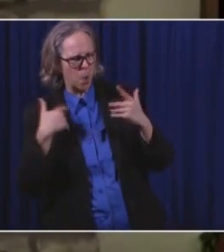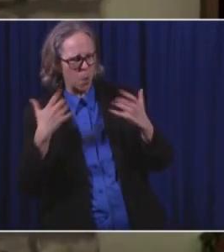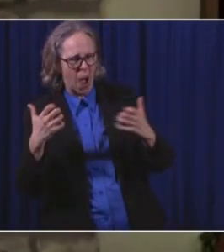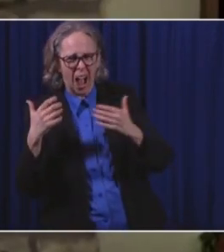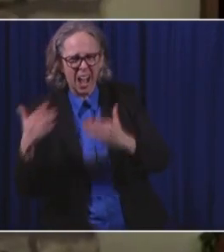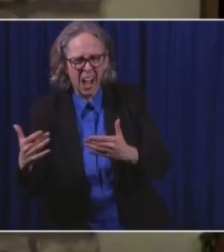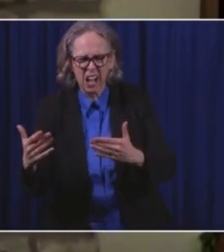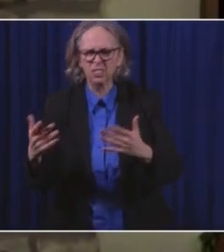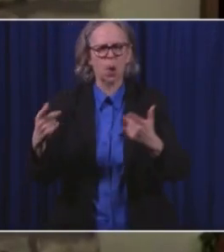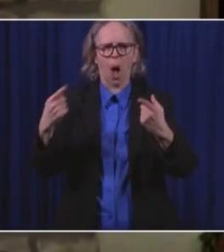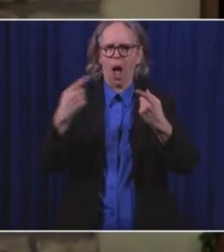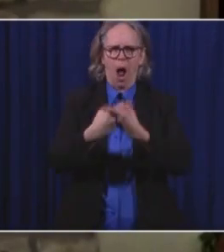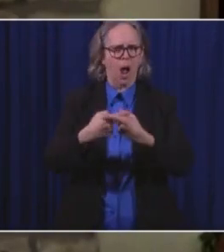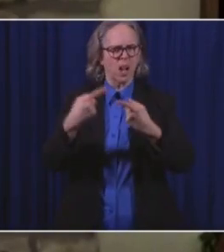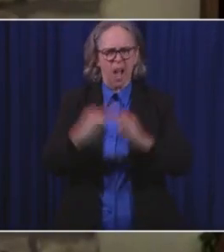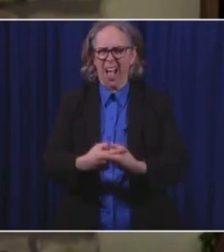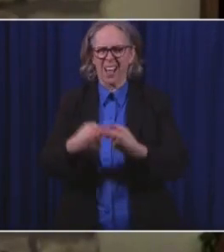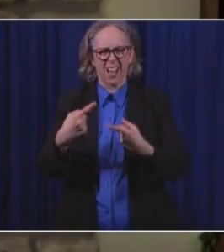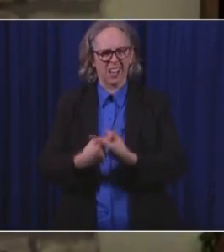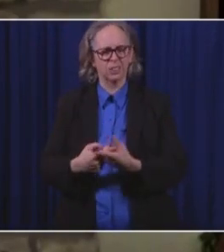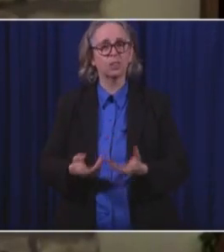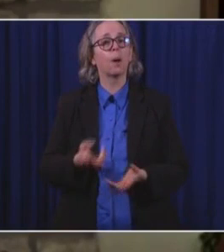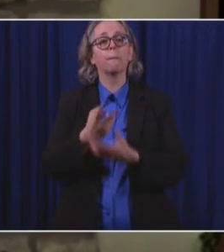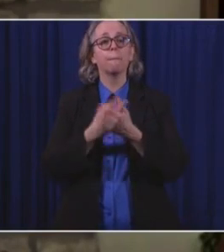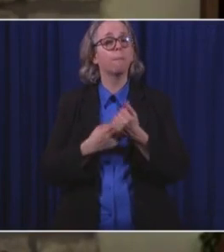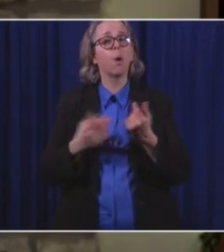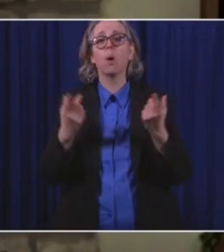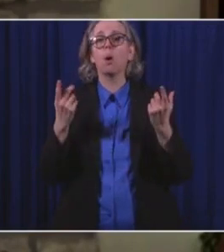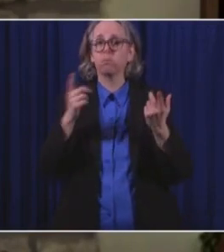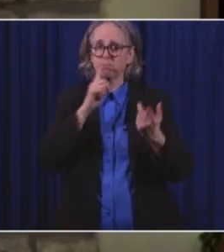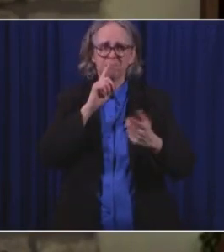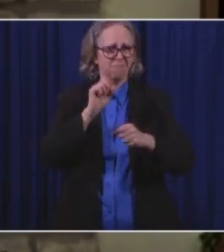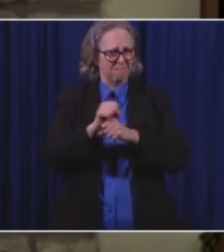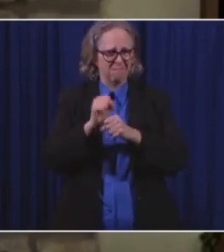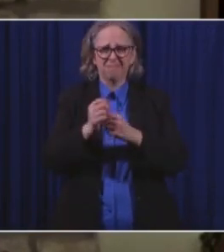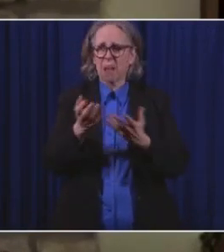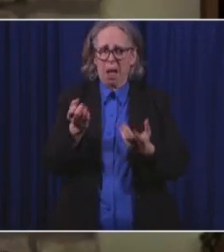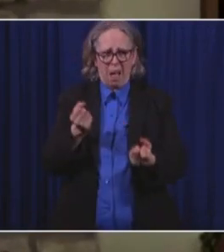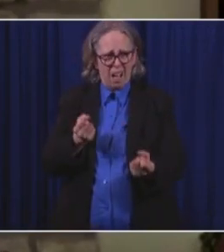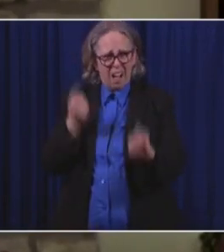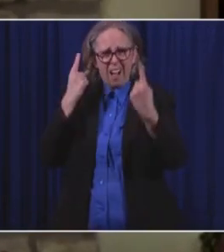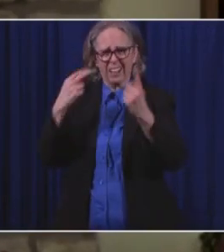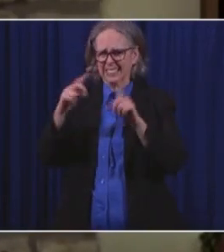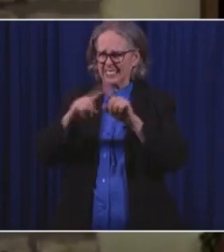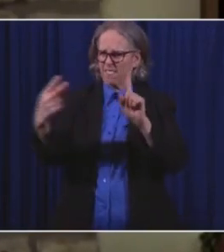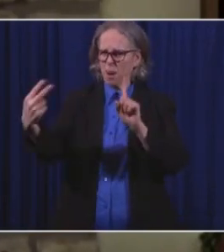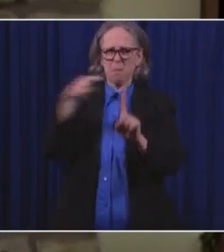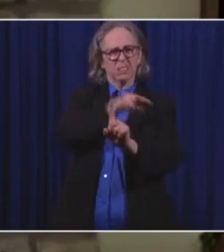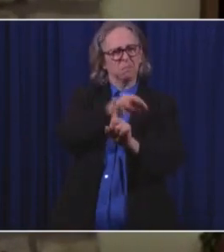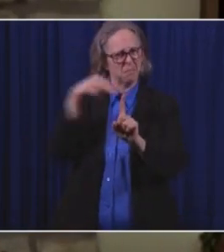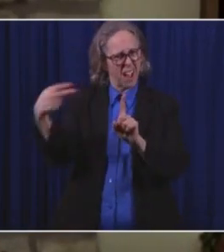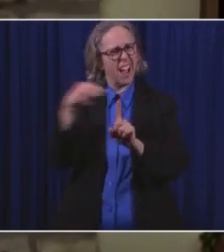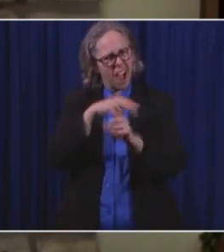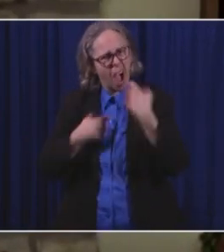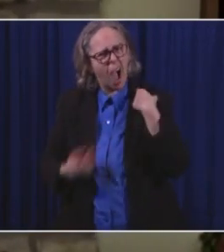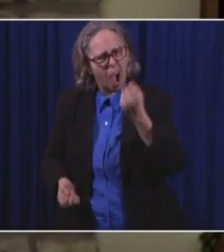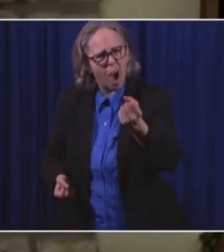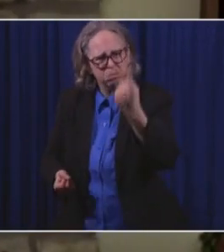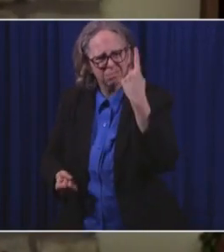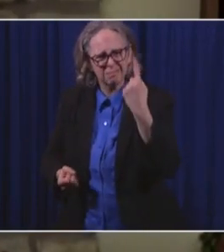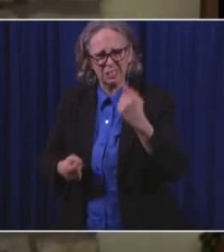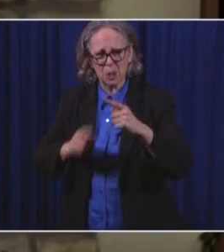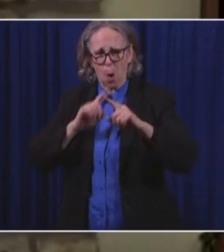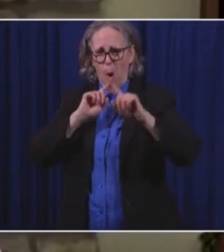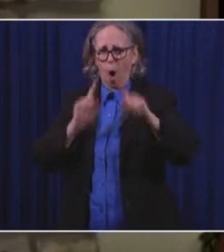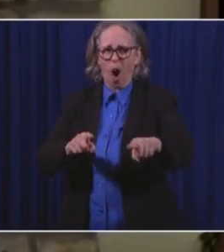both very legitimate positions. As you can tell today, we have not ordered, at least so far, anything in that area, but we're hearing from